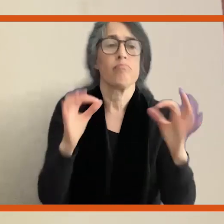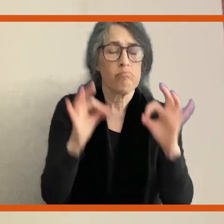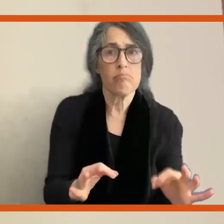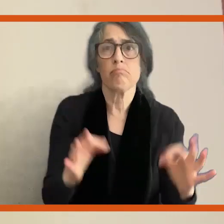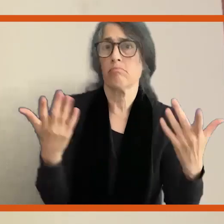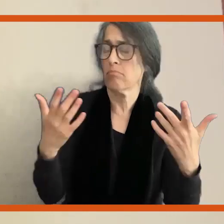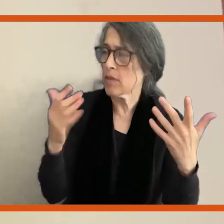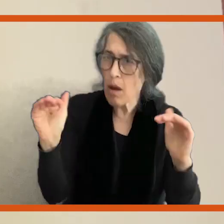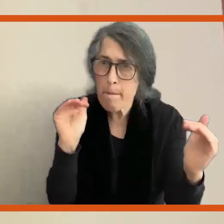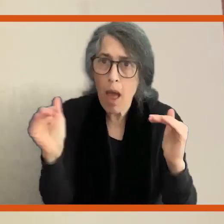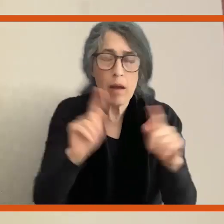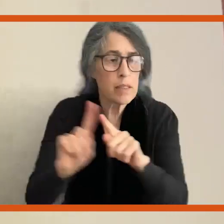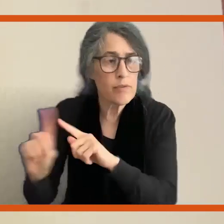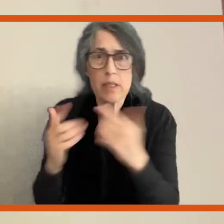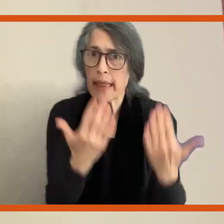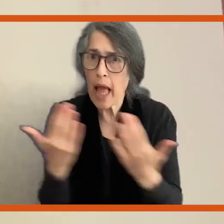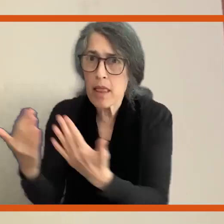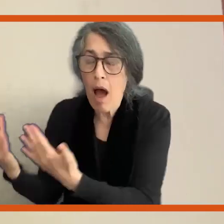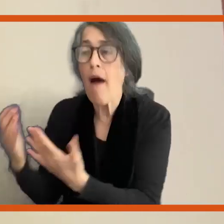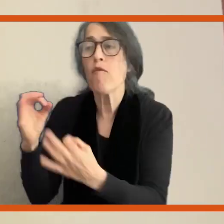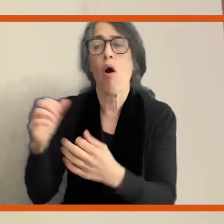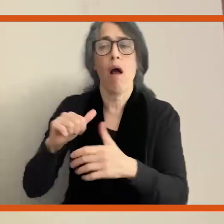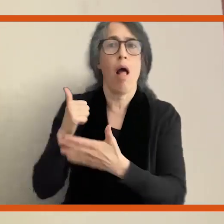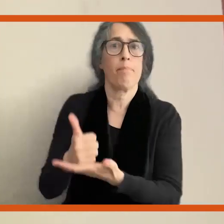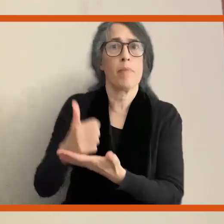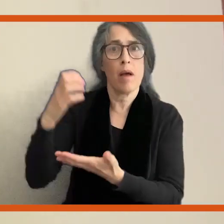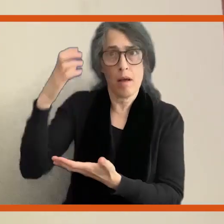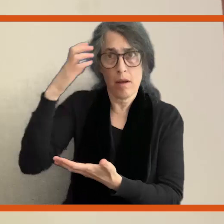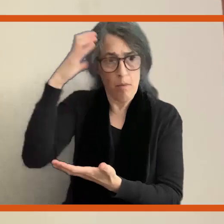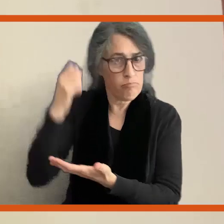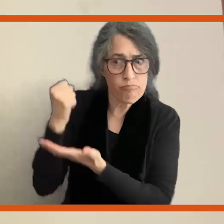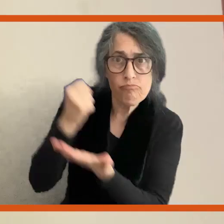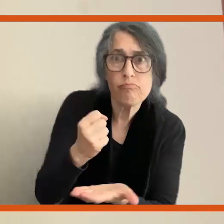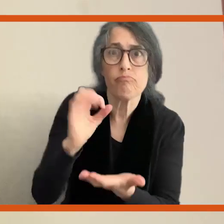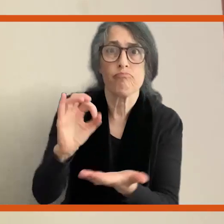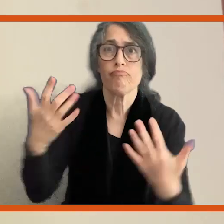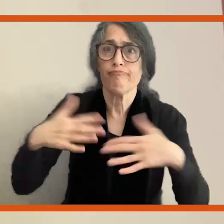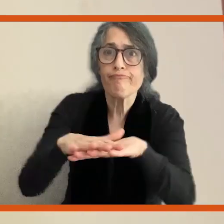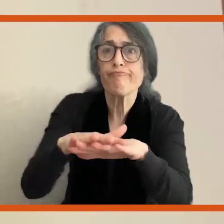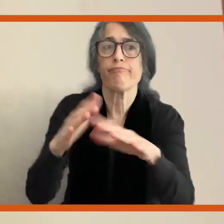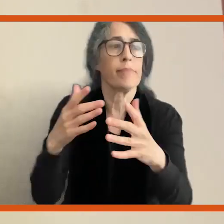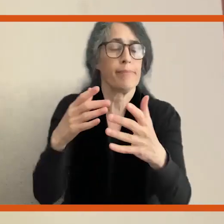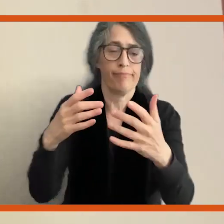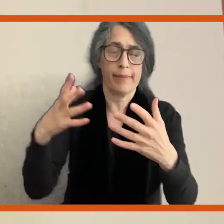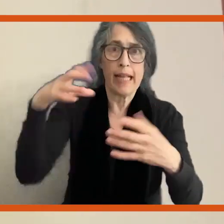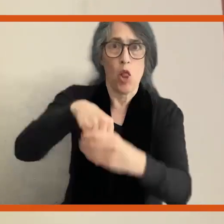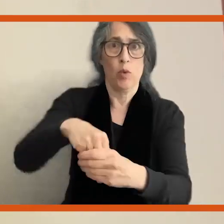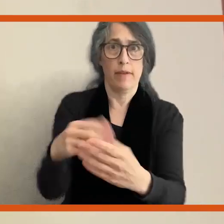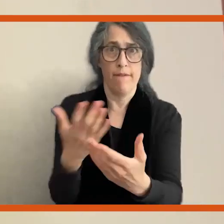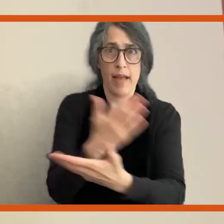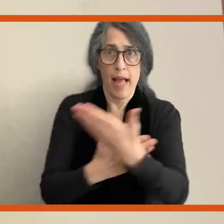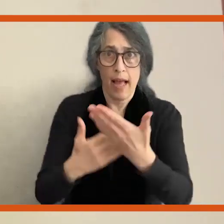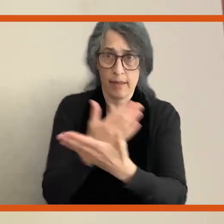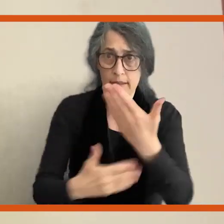it is recommended that reliable and comparable data should guide the planning and resource